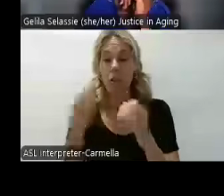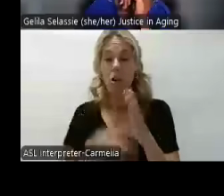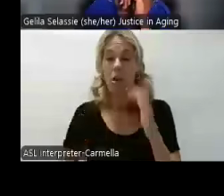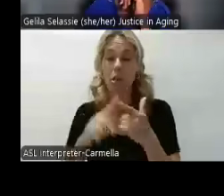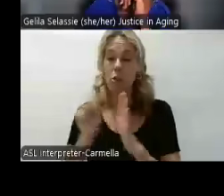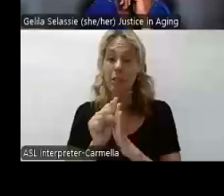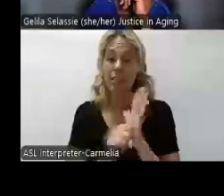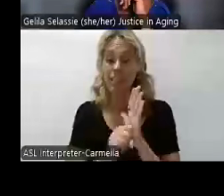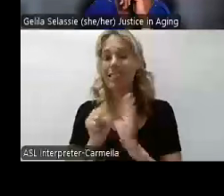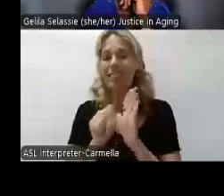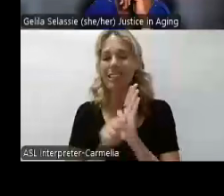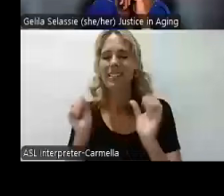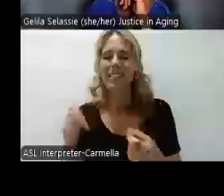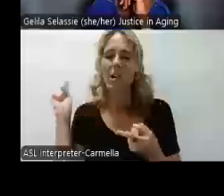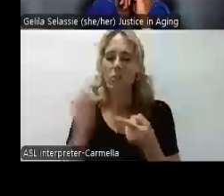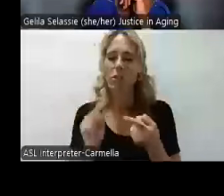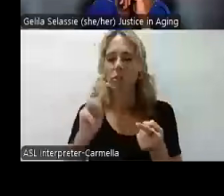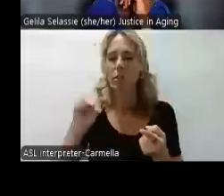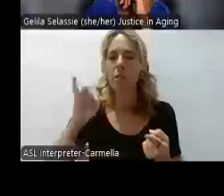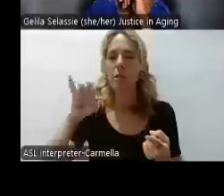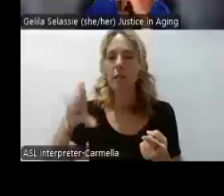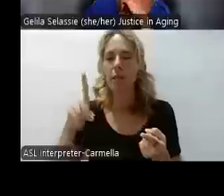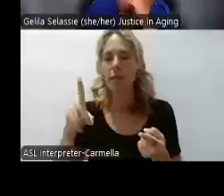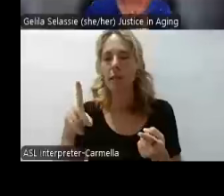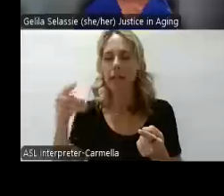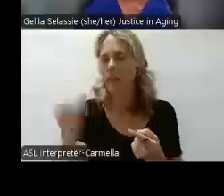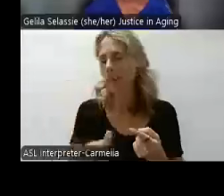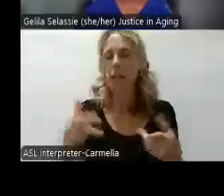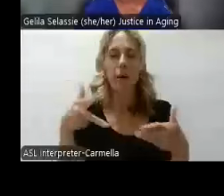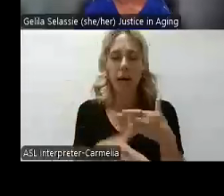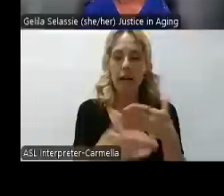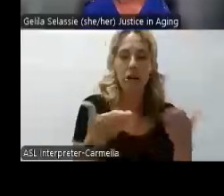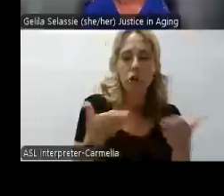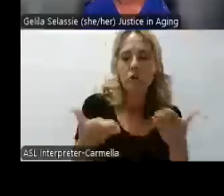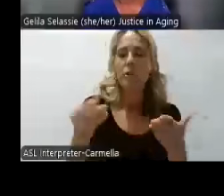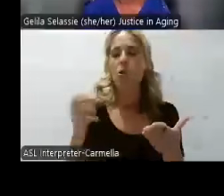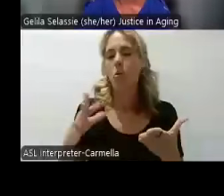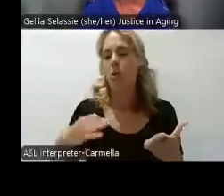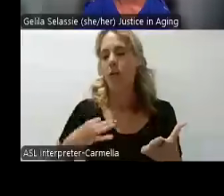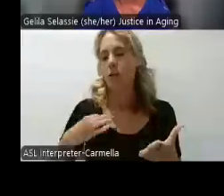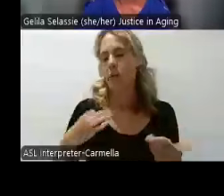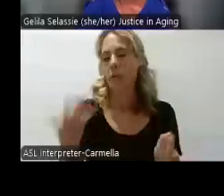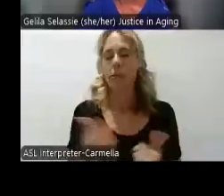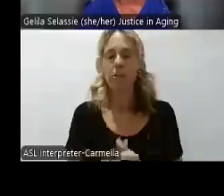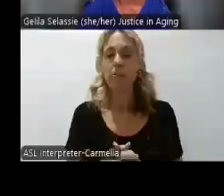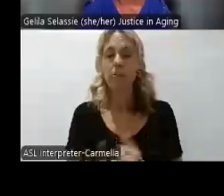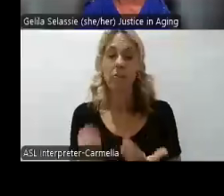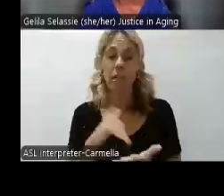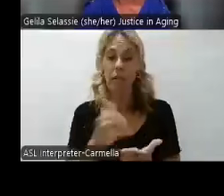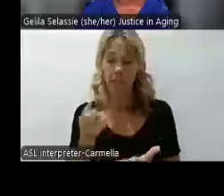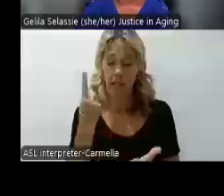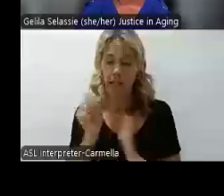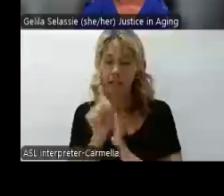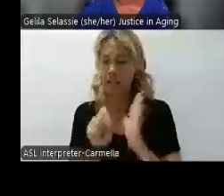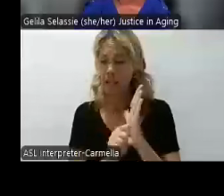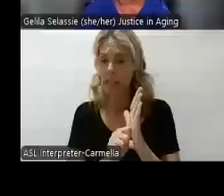states can reduce their Medicaid spending by either cutting services or cutting eligibility. And again, states can't